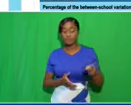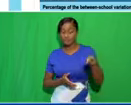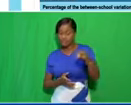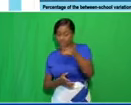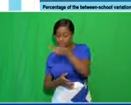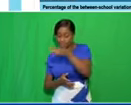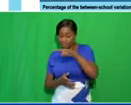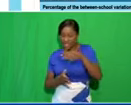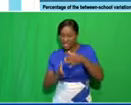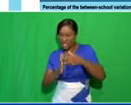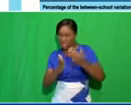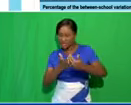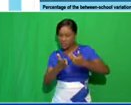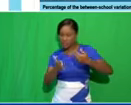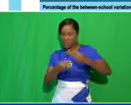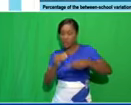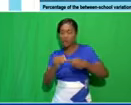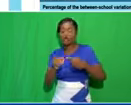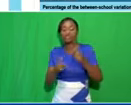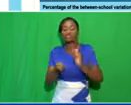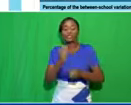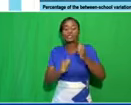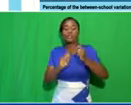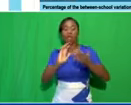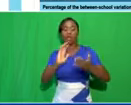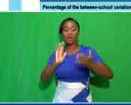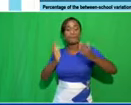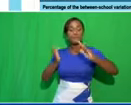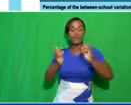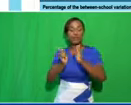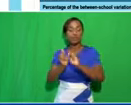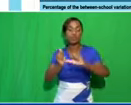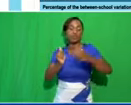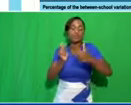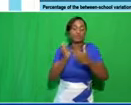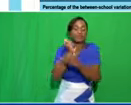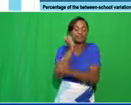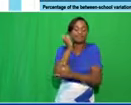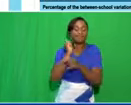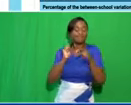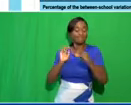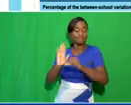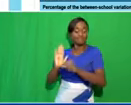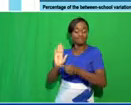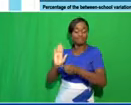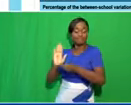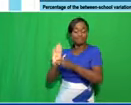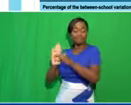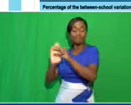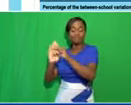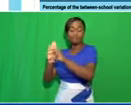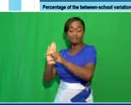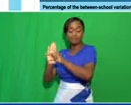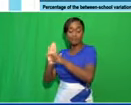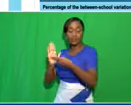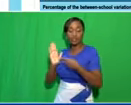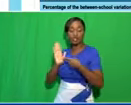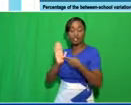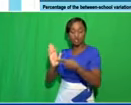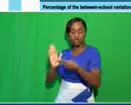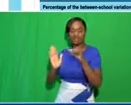who would have asked earlier about how Trinidad and Tobago compares with other systems, this graph would definitely give you that sort